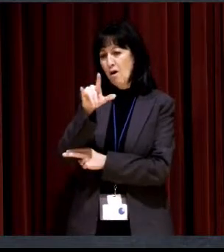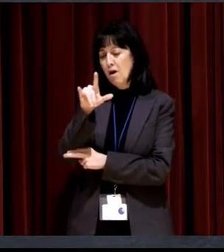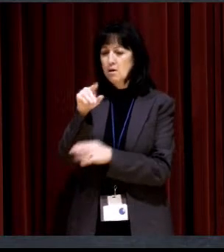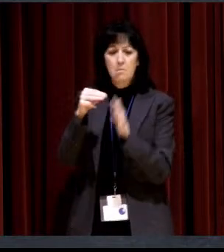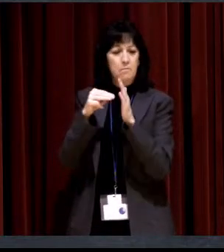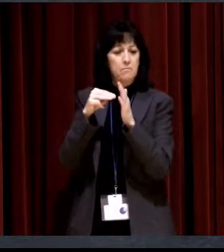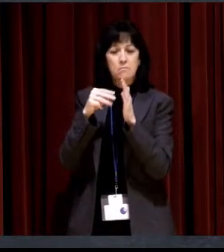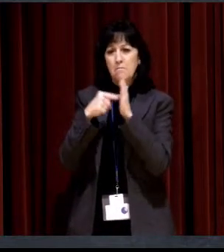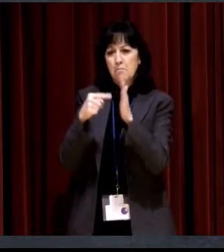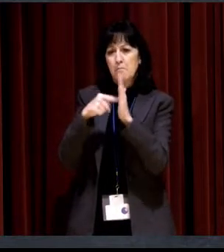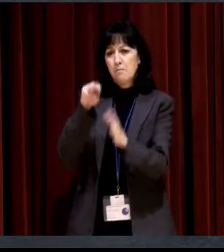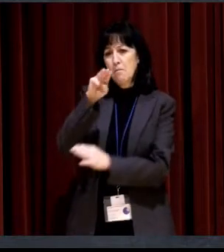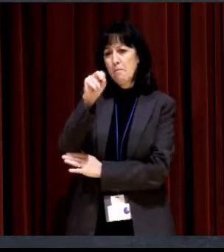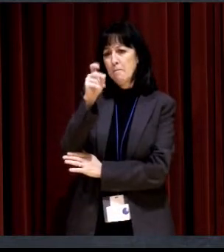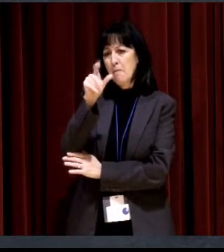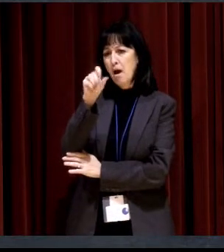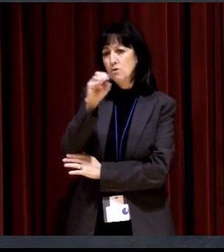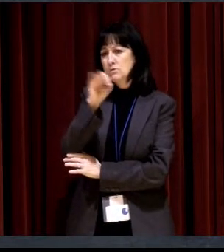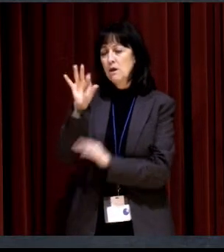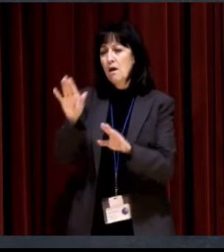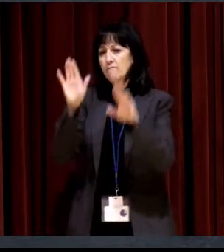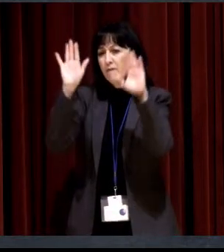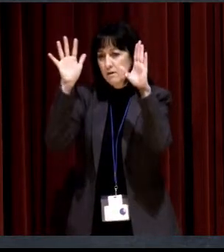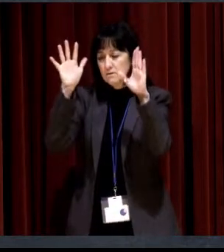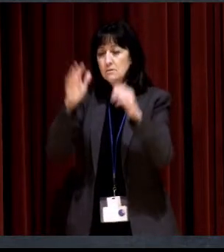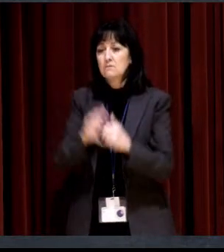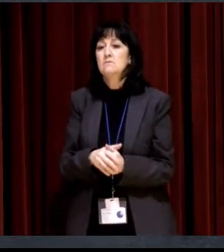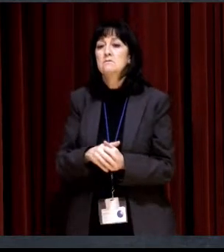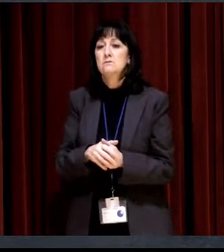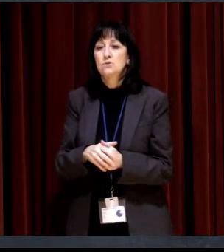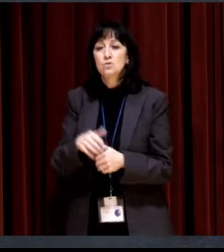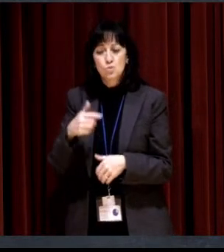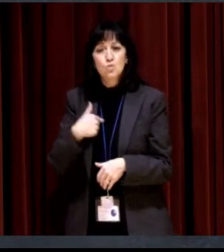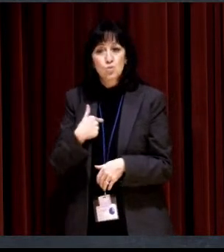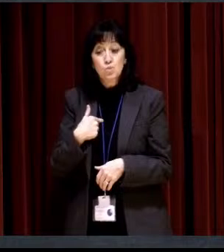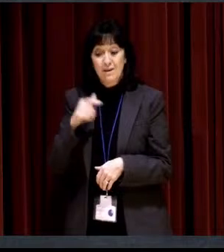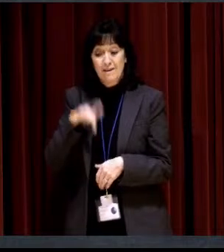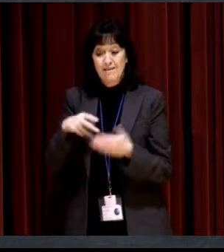we make it available to schools across our state, almost like the